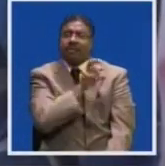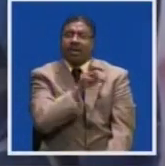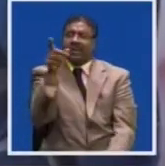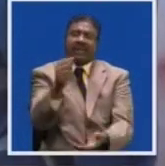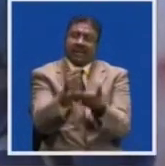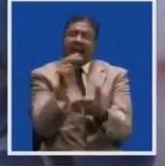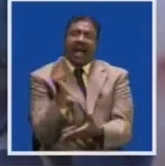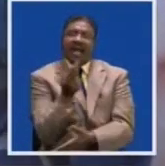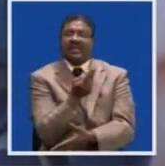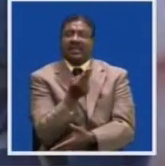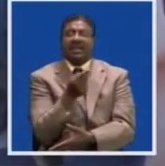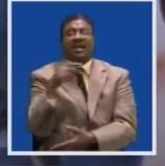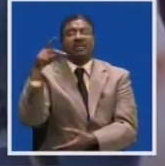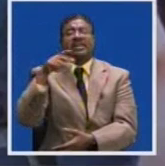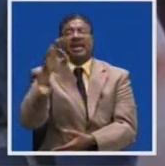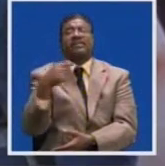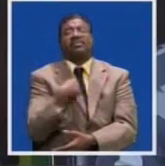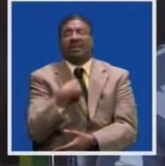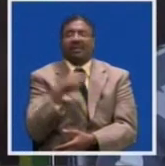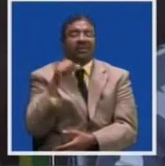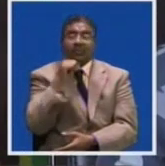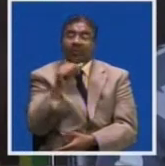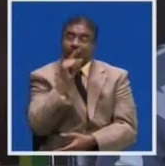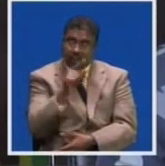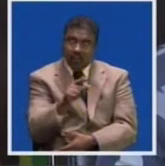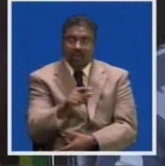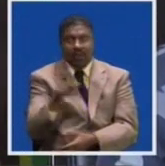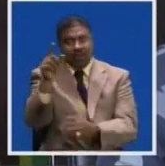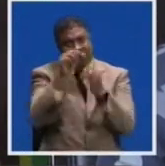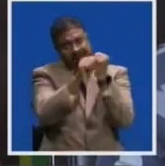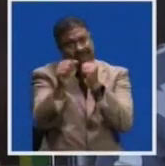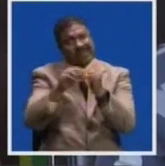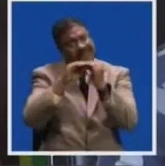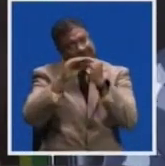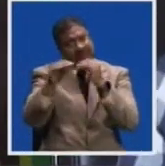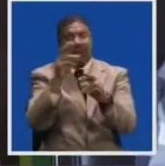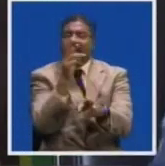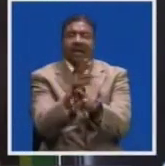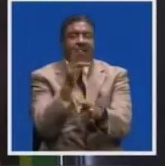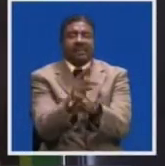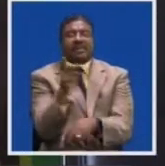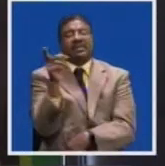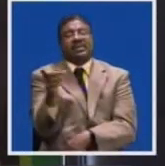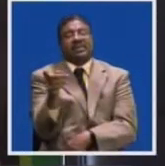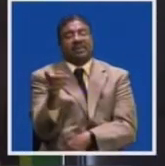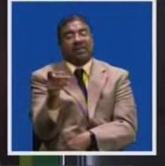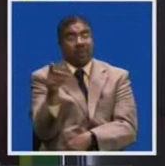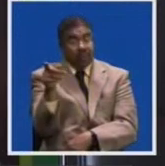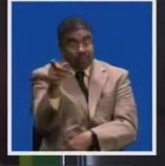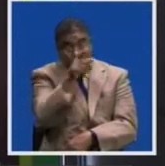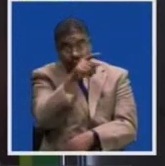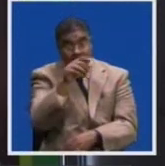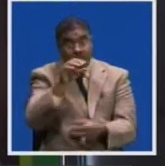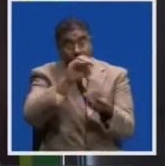party. So they give equal protection and equal rights. So this should be a lesson to all political parties